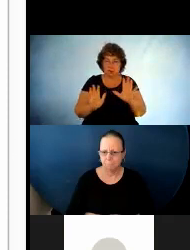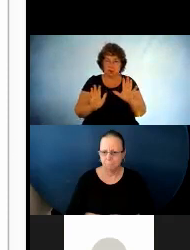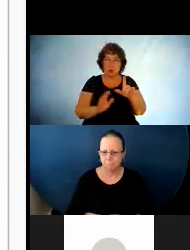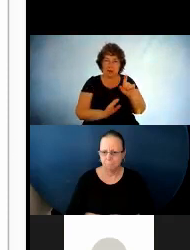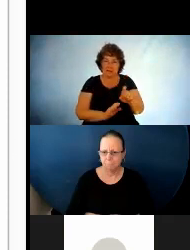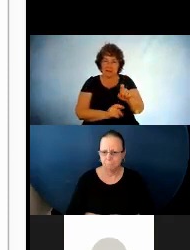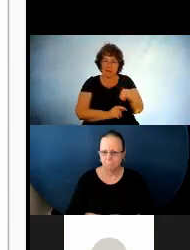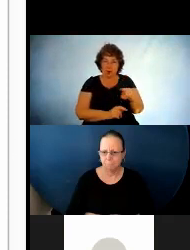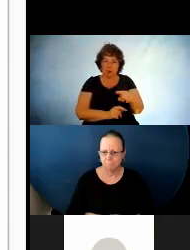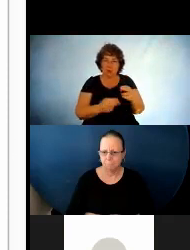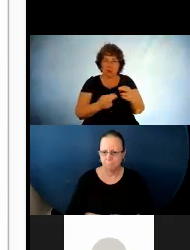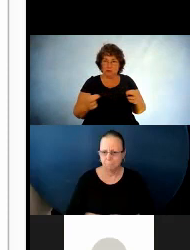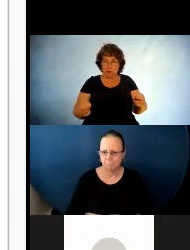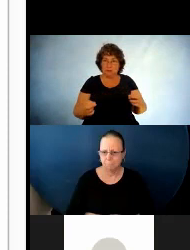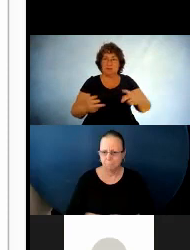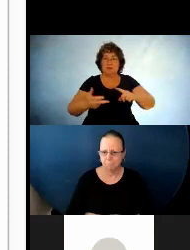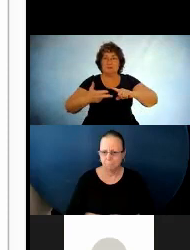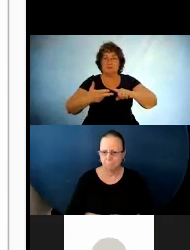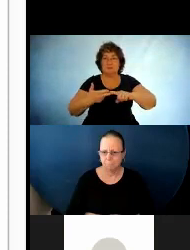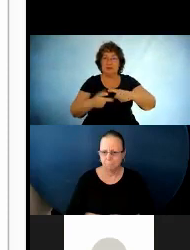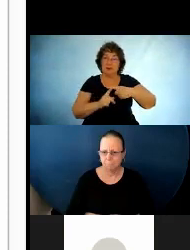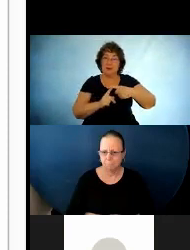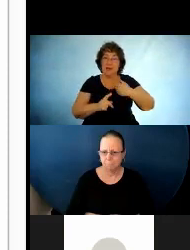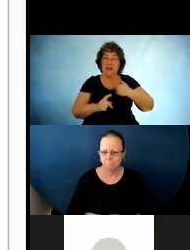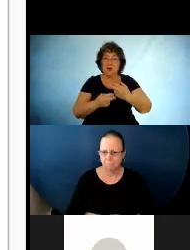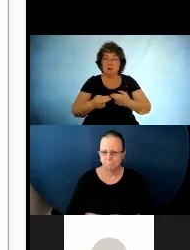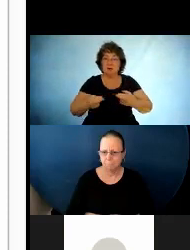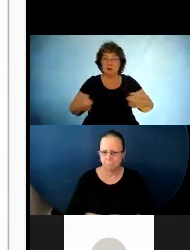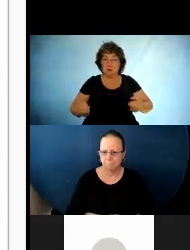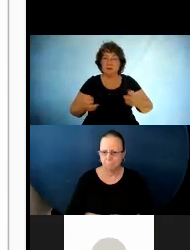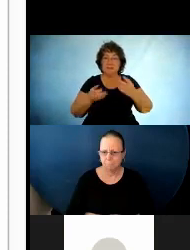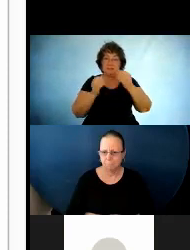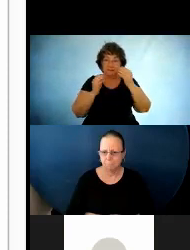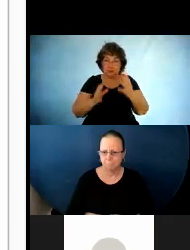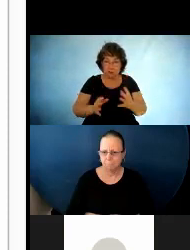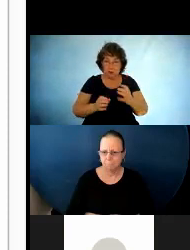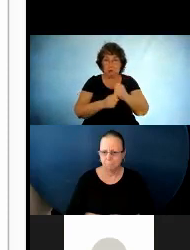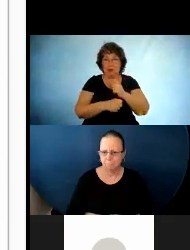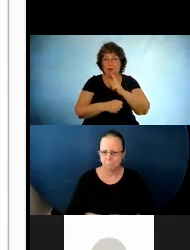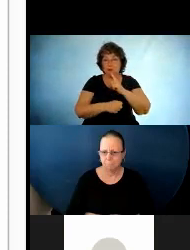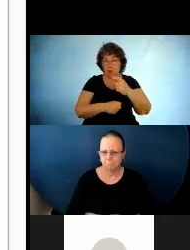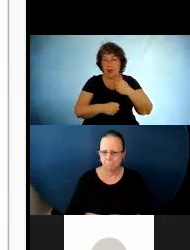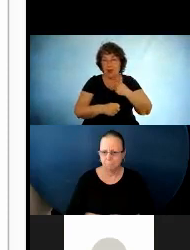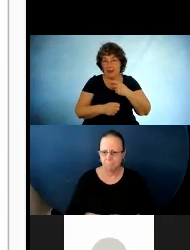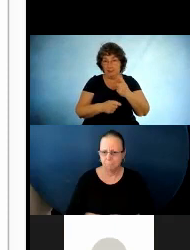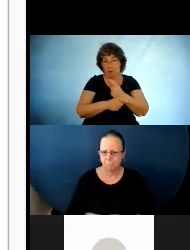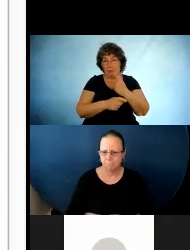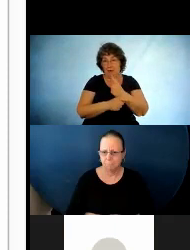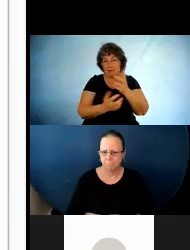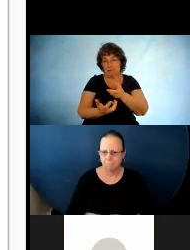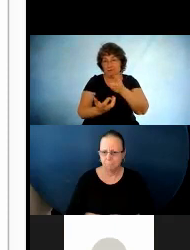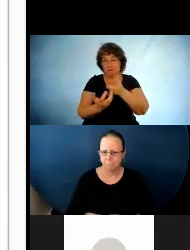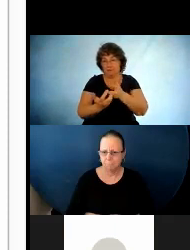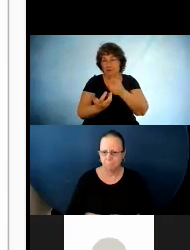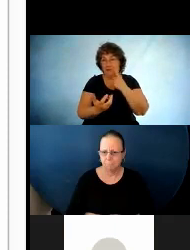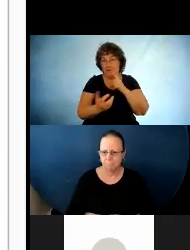resource teacher who assisted me with ensuring that I had proper accommodations in the classroom. That's great.